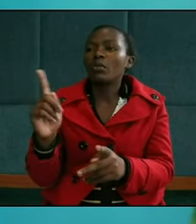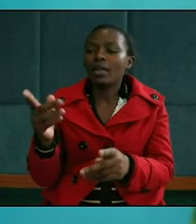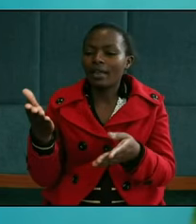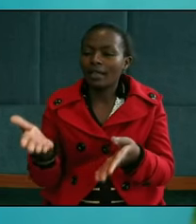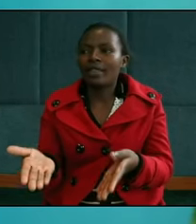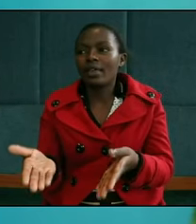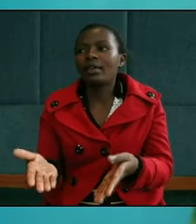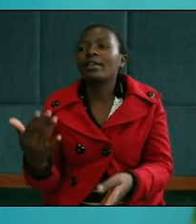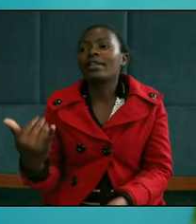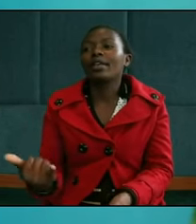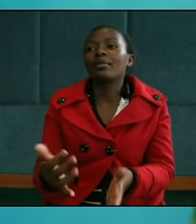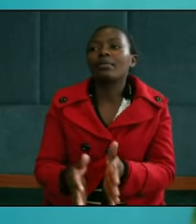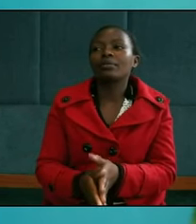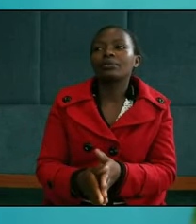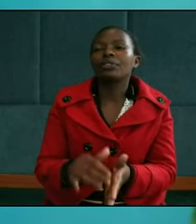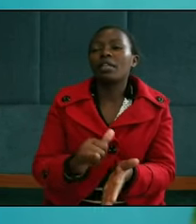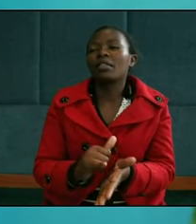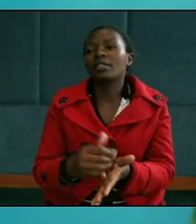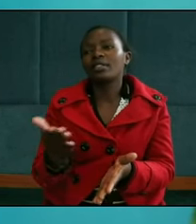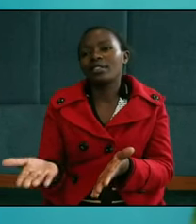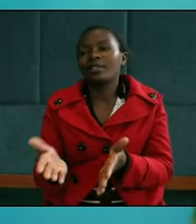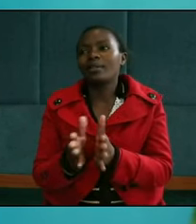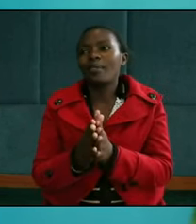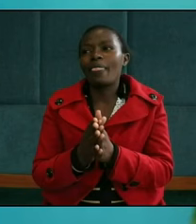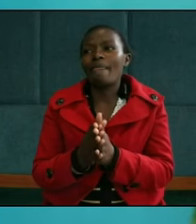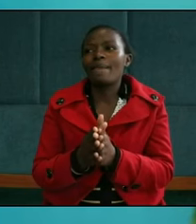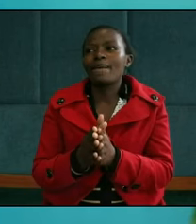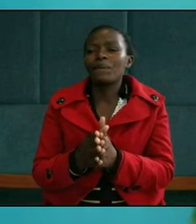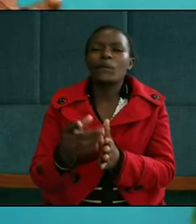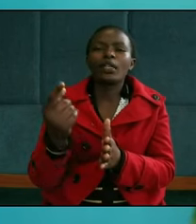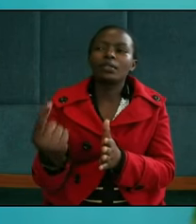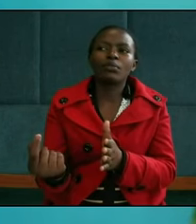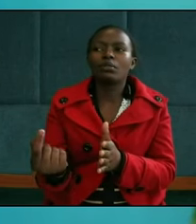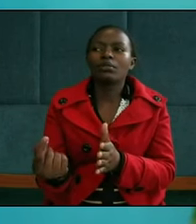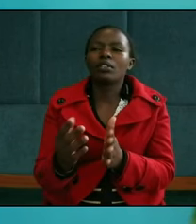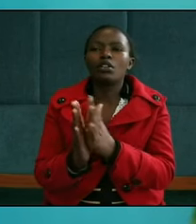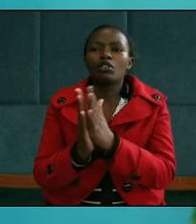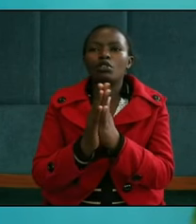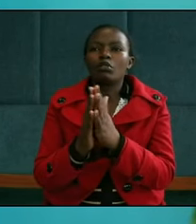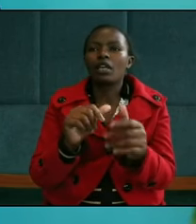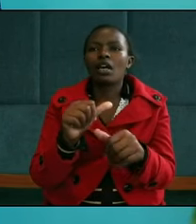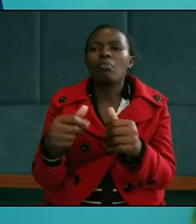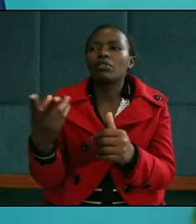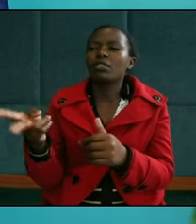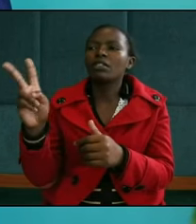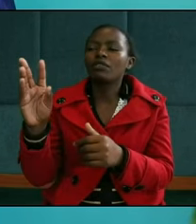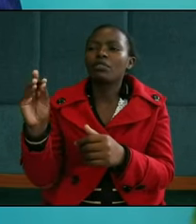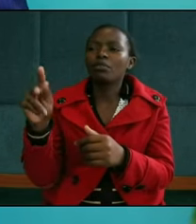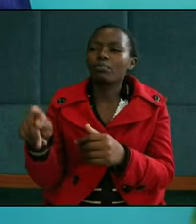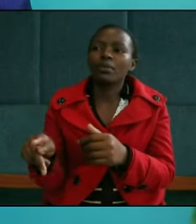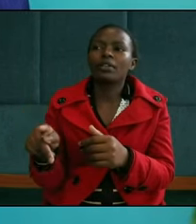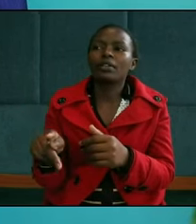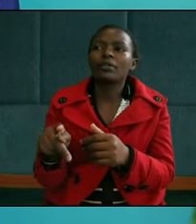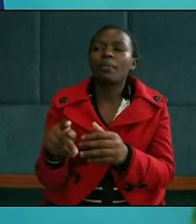are located. That is a brief on the Voice of Prophecy. The global mission